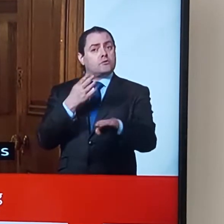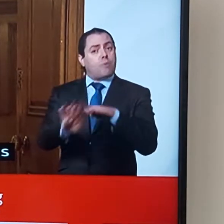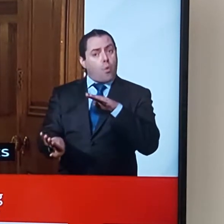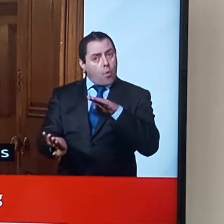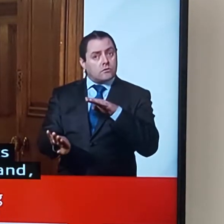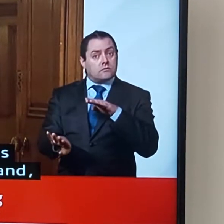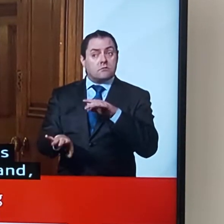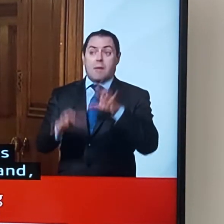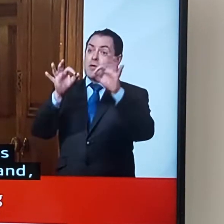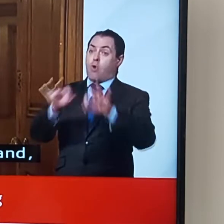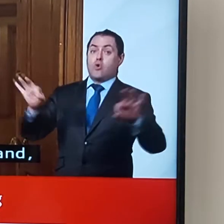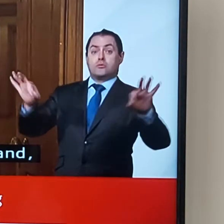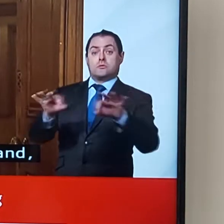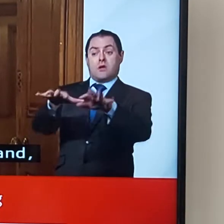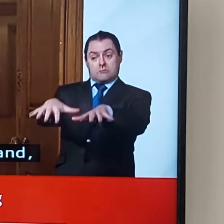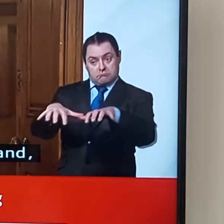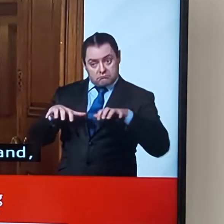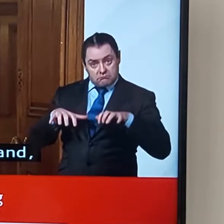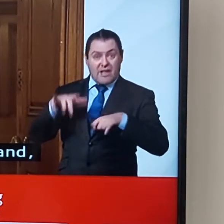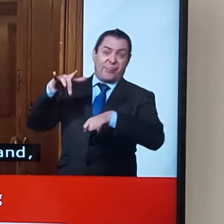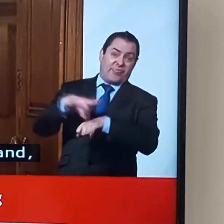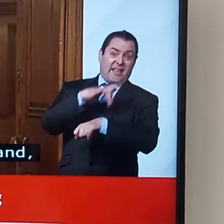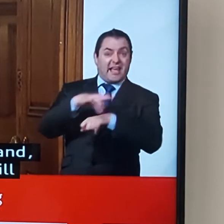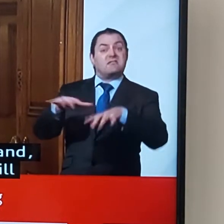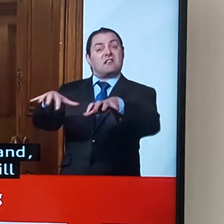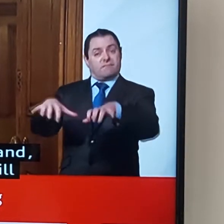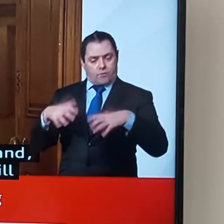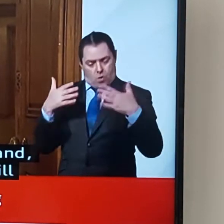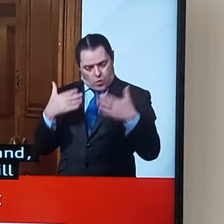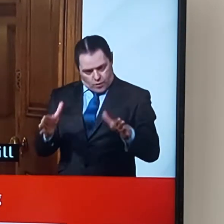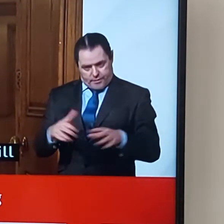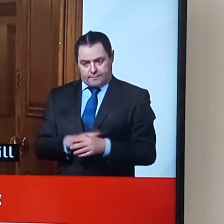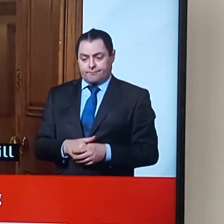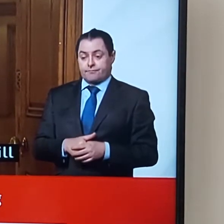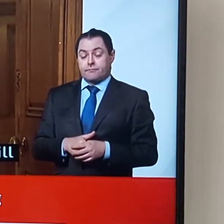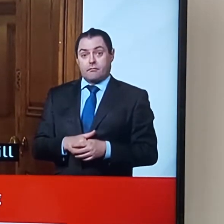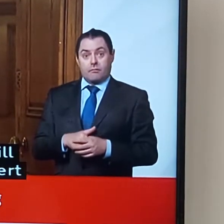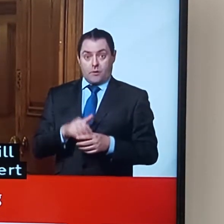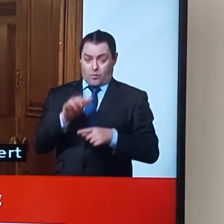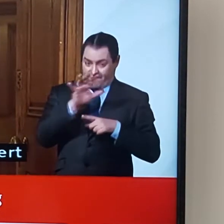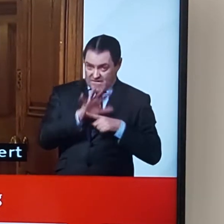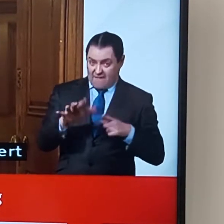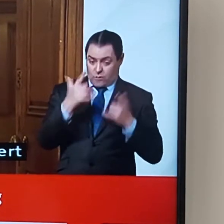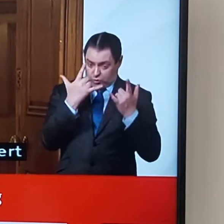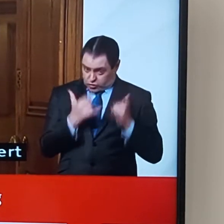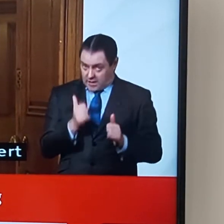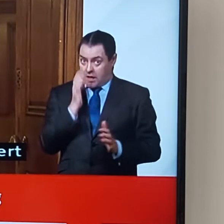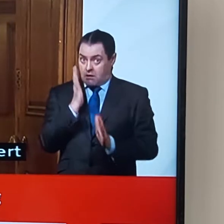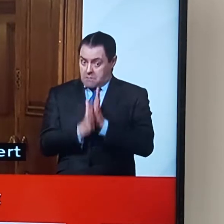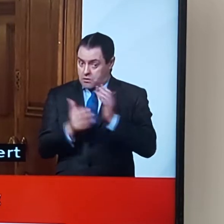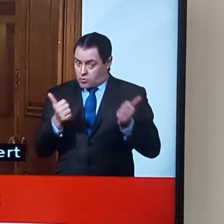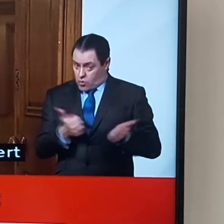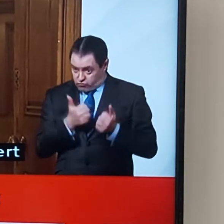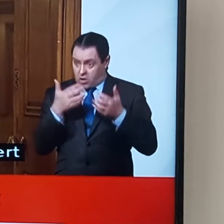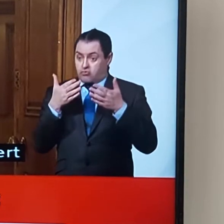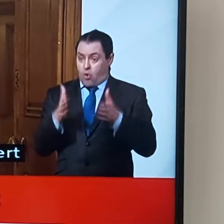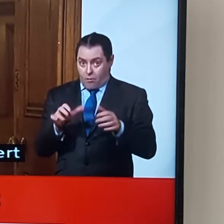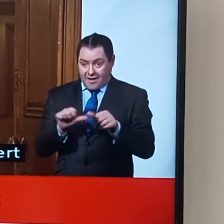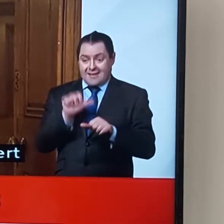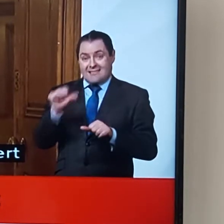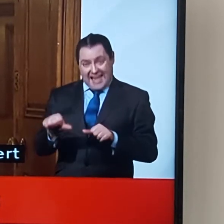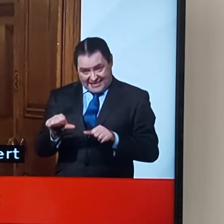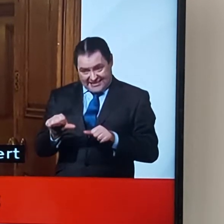concert halls and theatres. And finally, provided we continue to pass the 4 tests, then